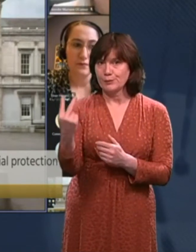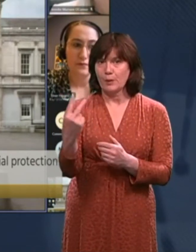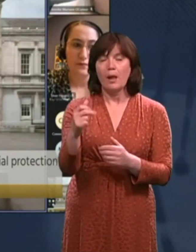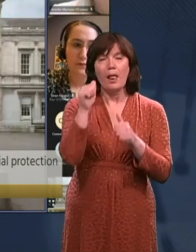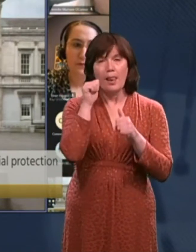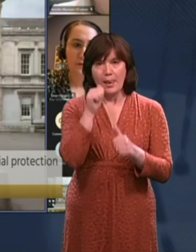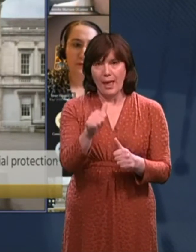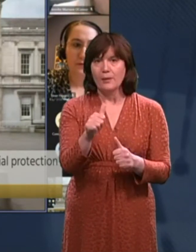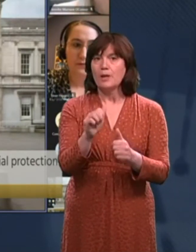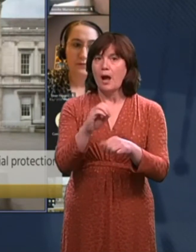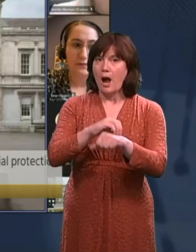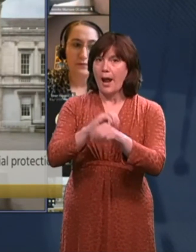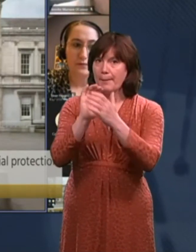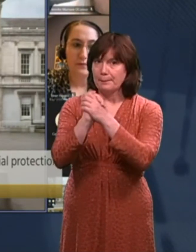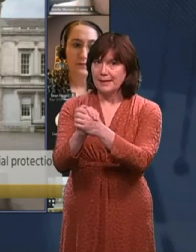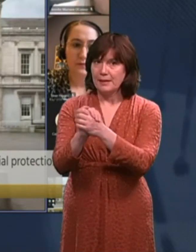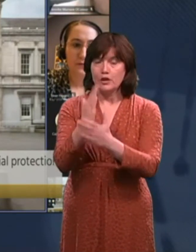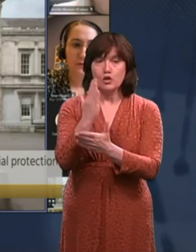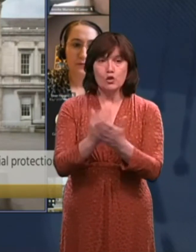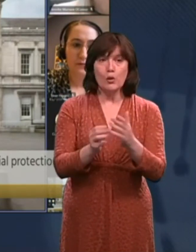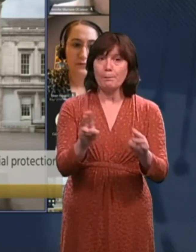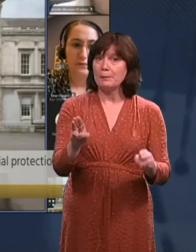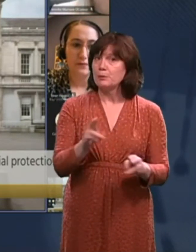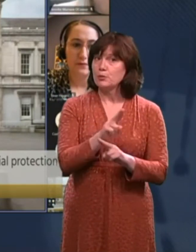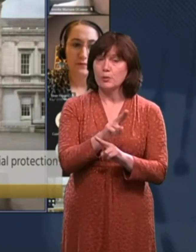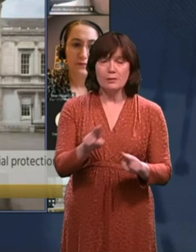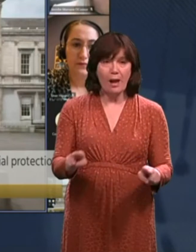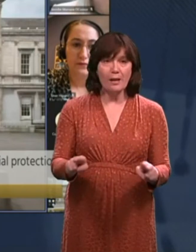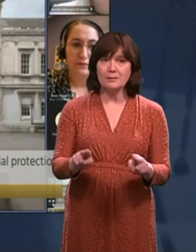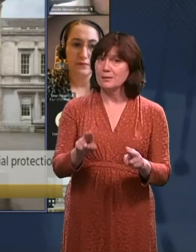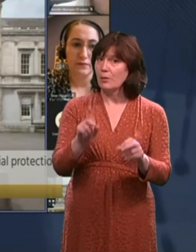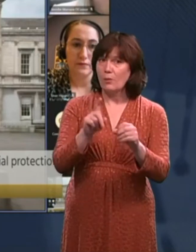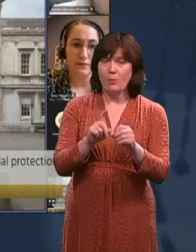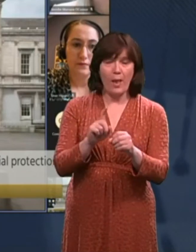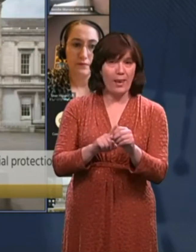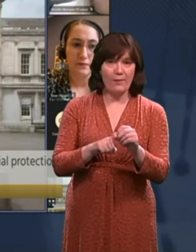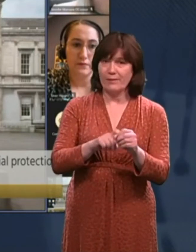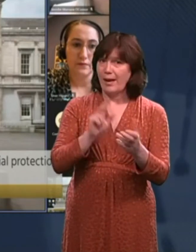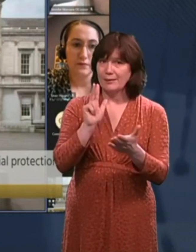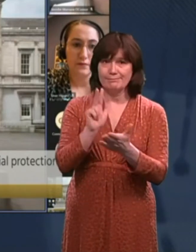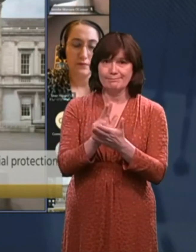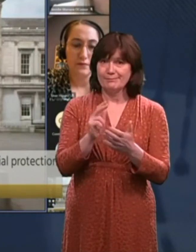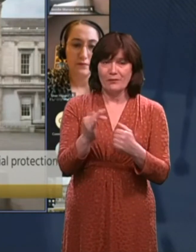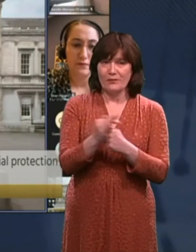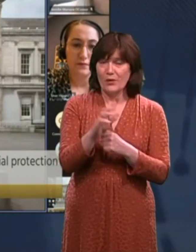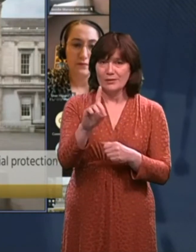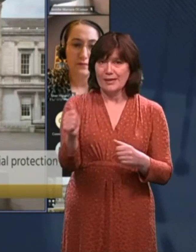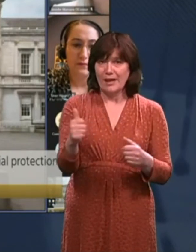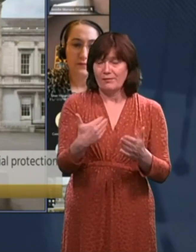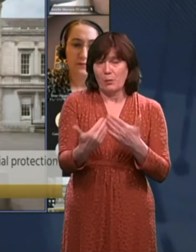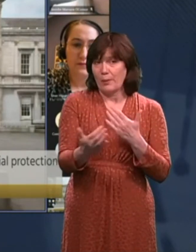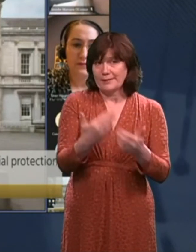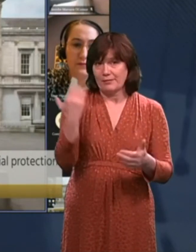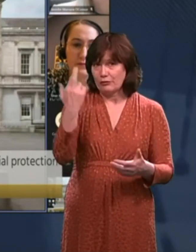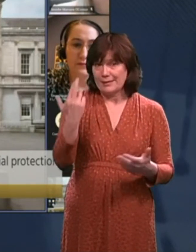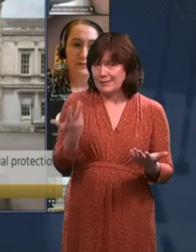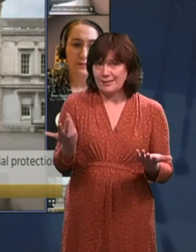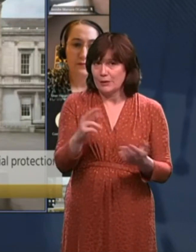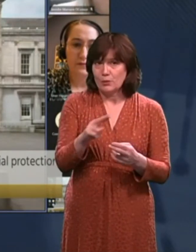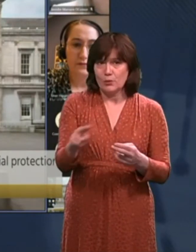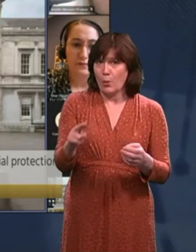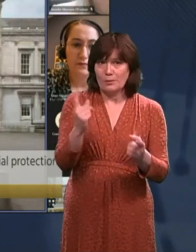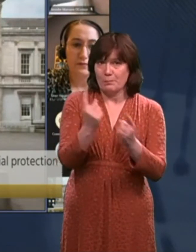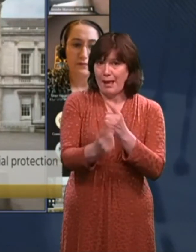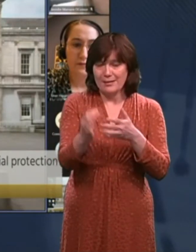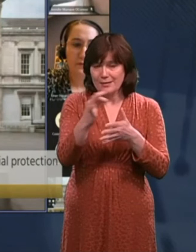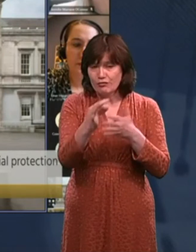allowed. Now, some people don't qualify for the disability allowance for whatever reason, and the terms and conditions